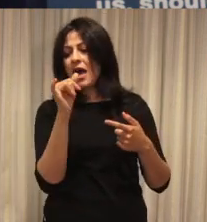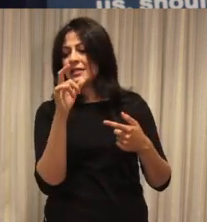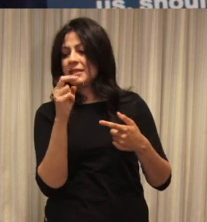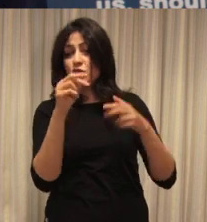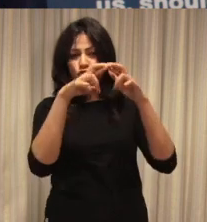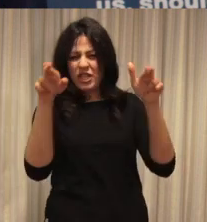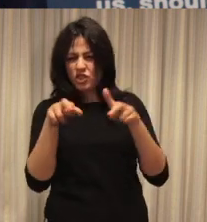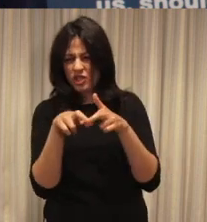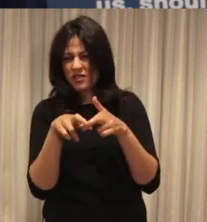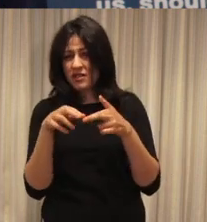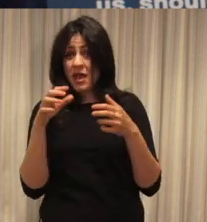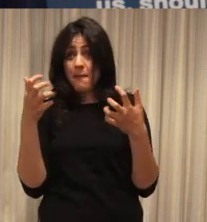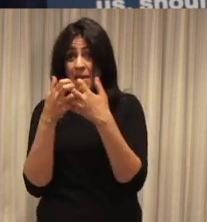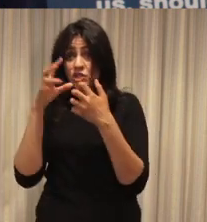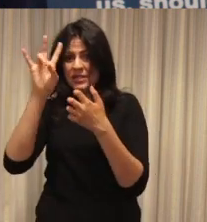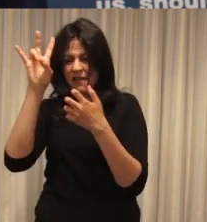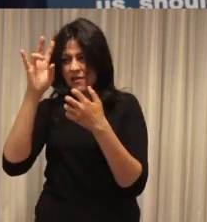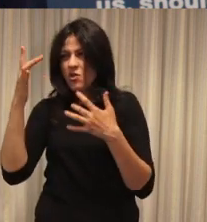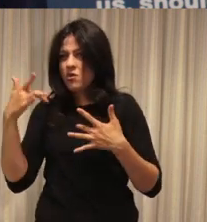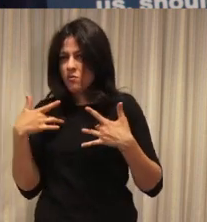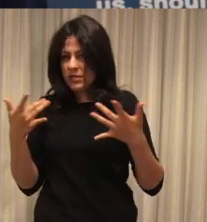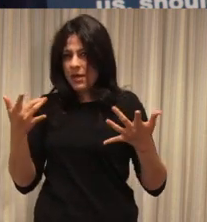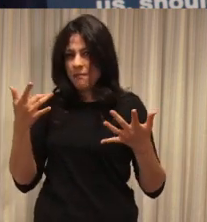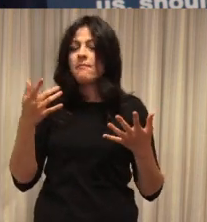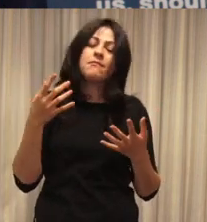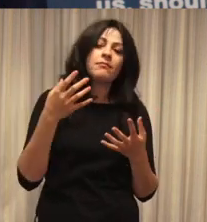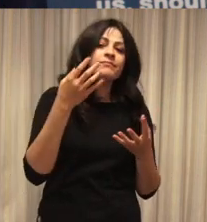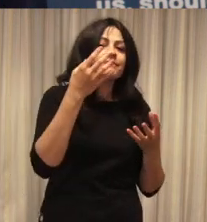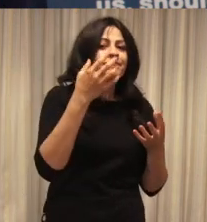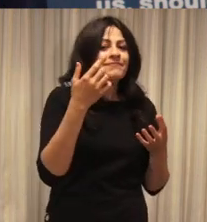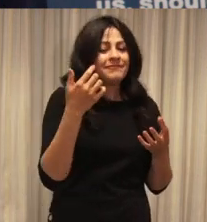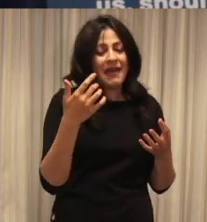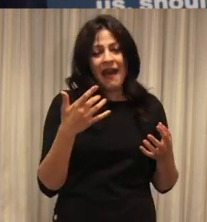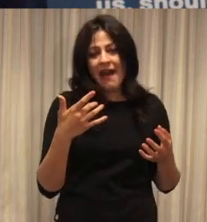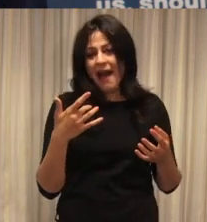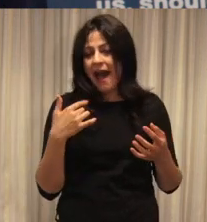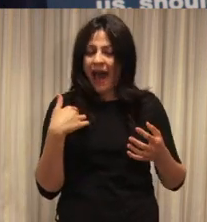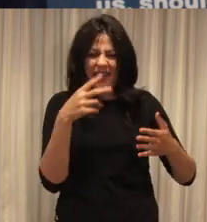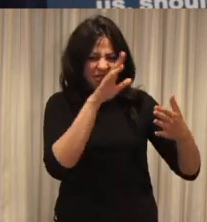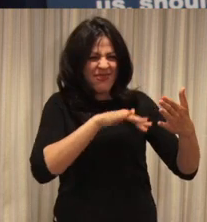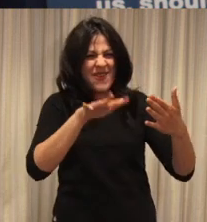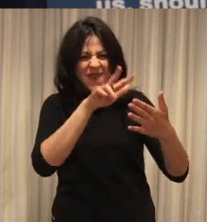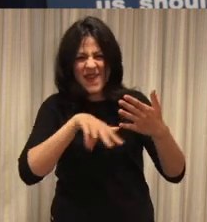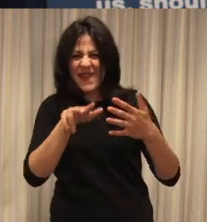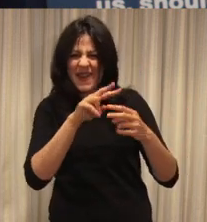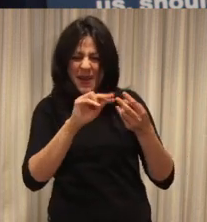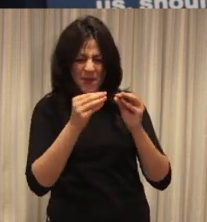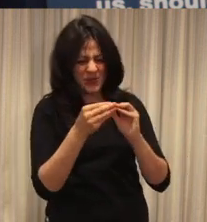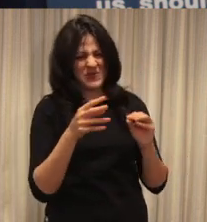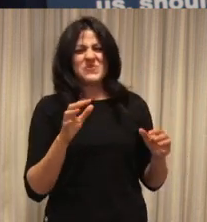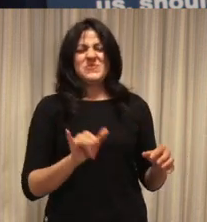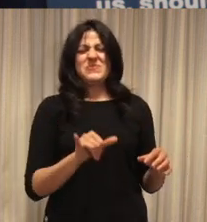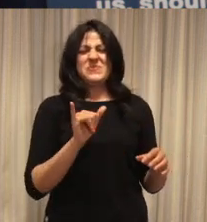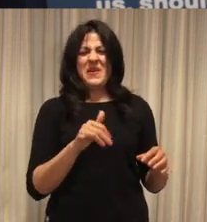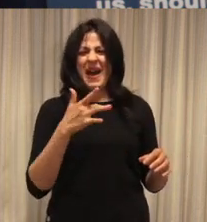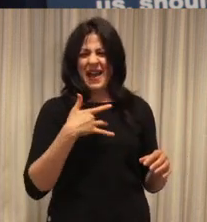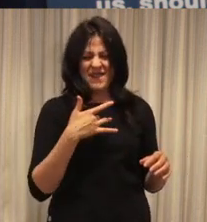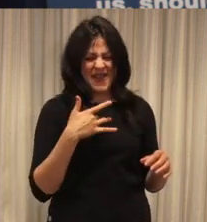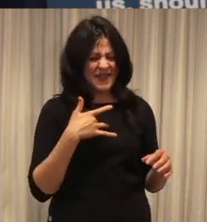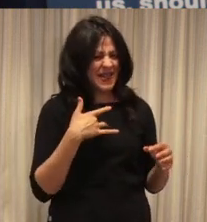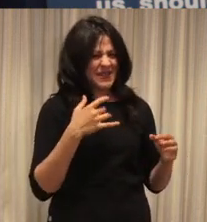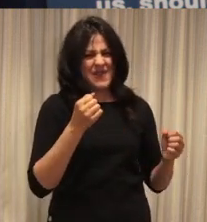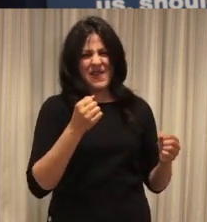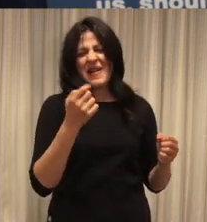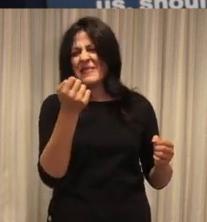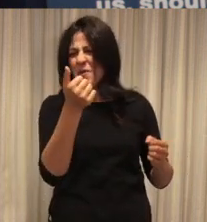in school in terms of the number of metrics and data points and measures, and it can be confusing. And